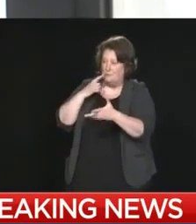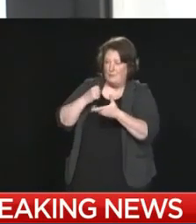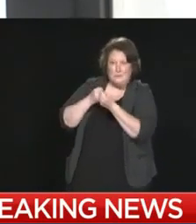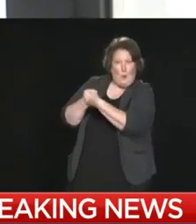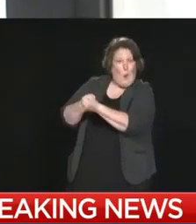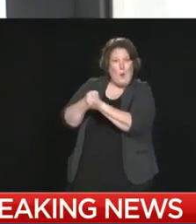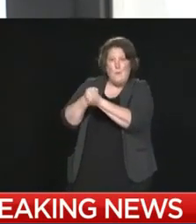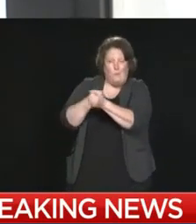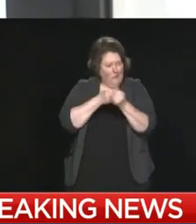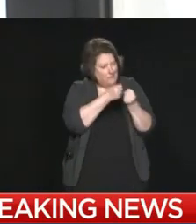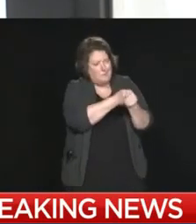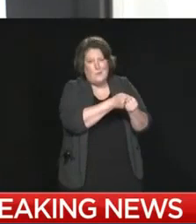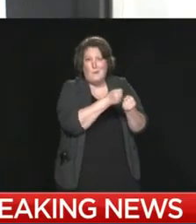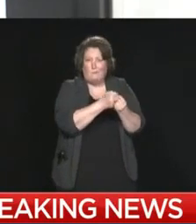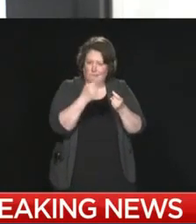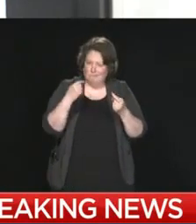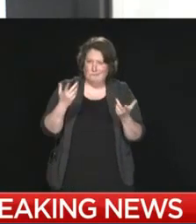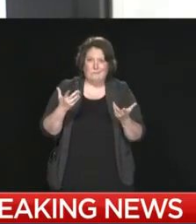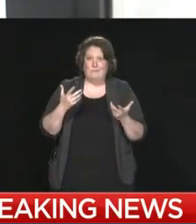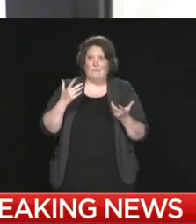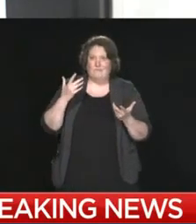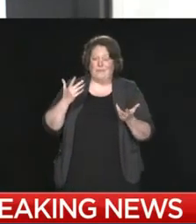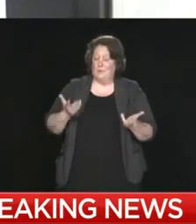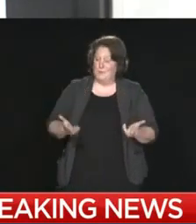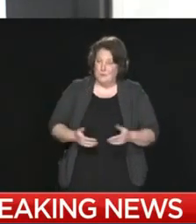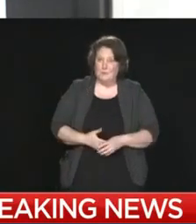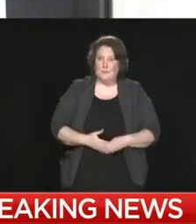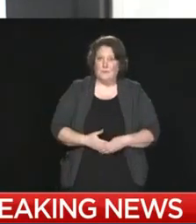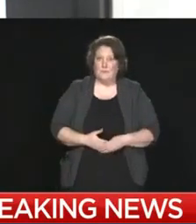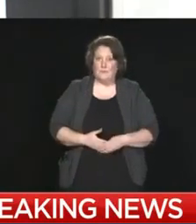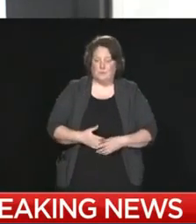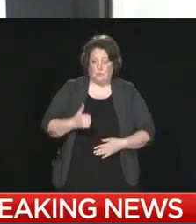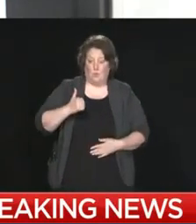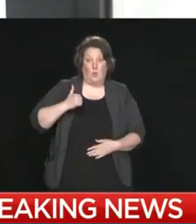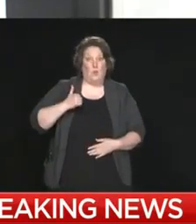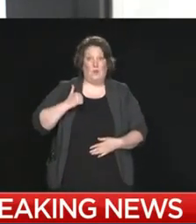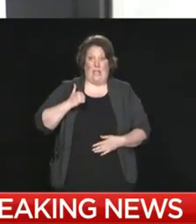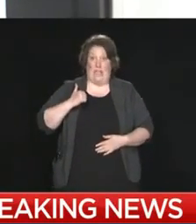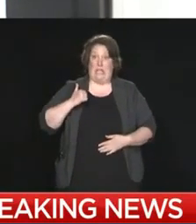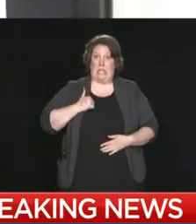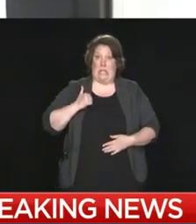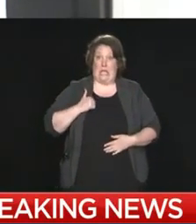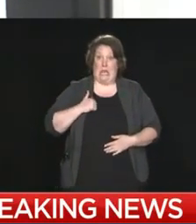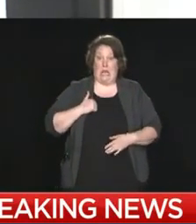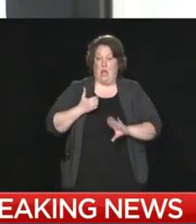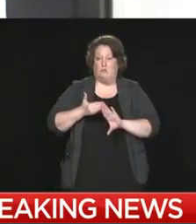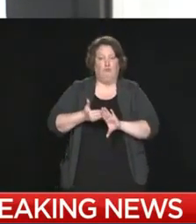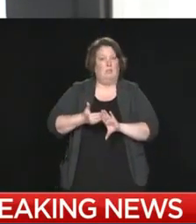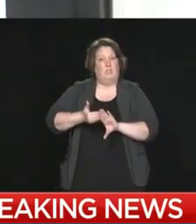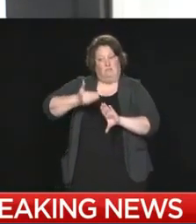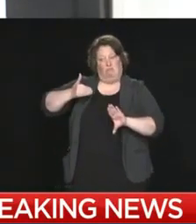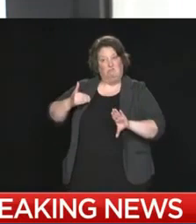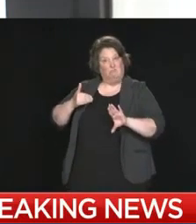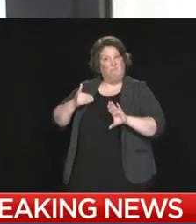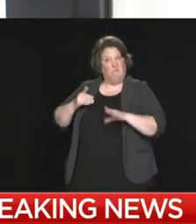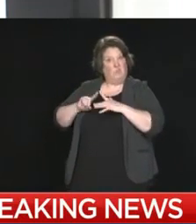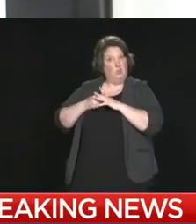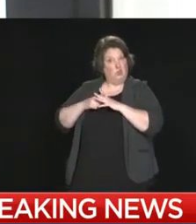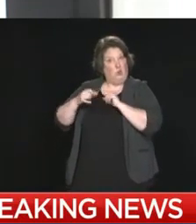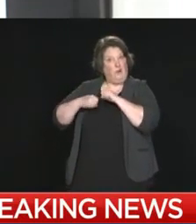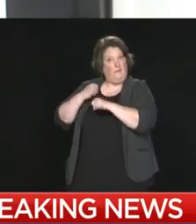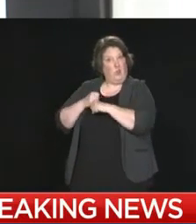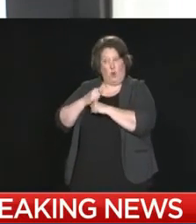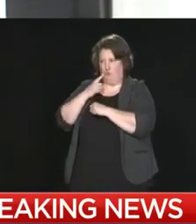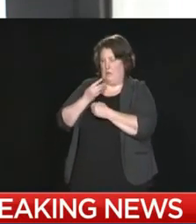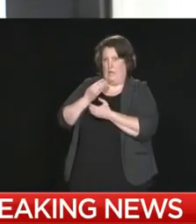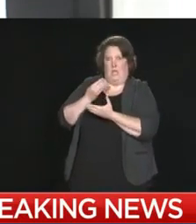this unprecedented time. Canada went into this crisis with a far better fiscal position than just